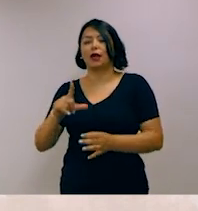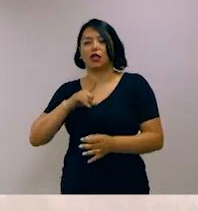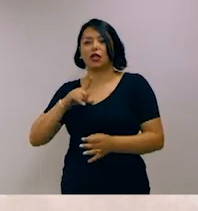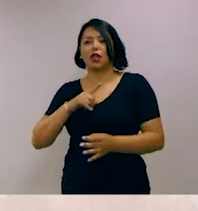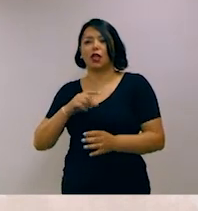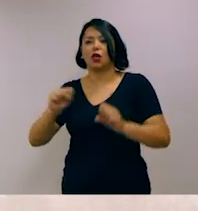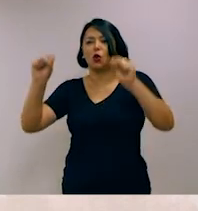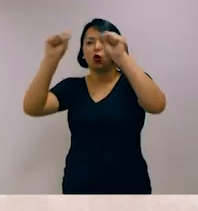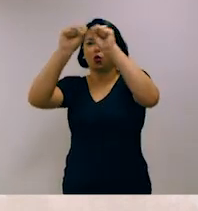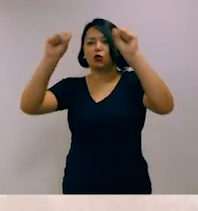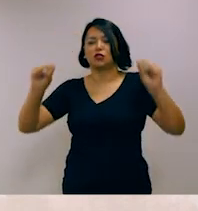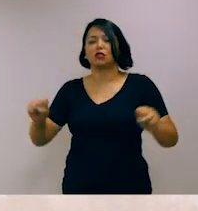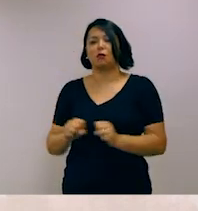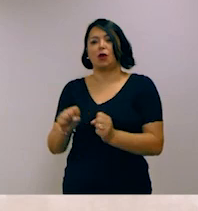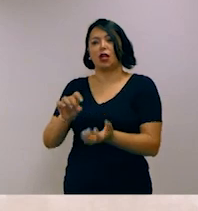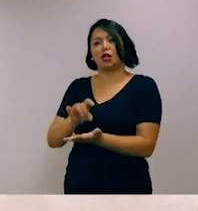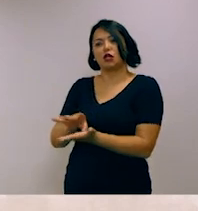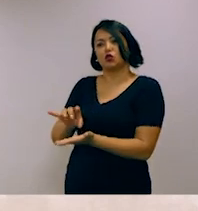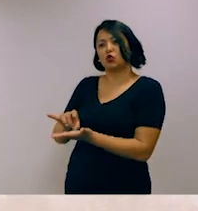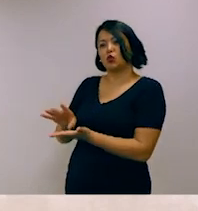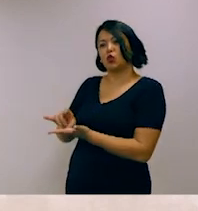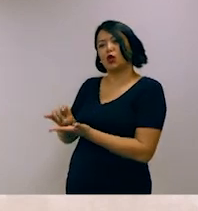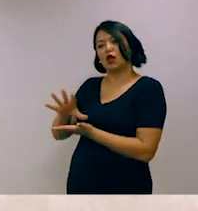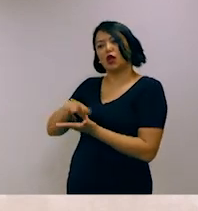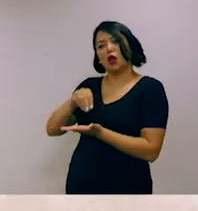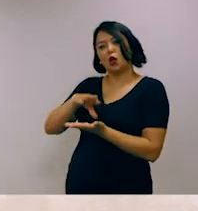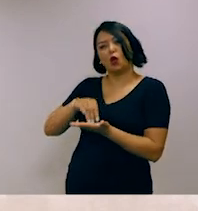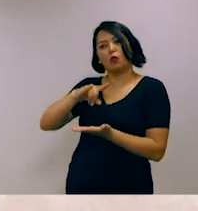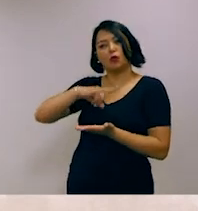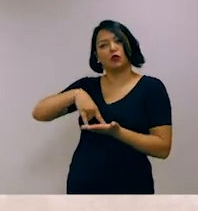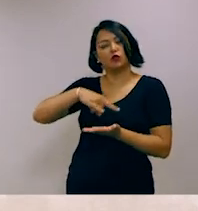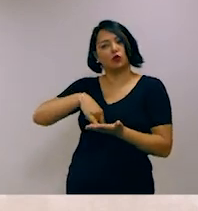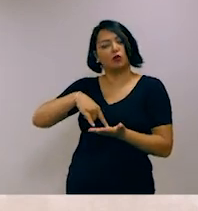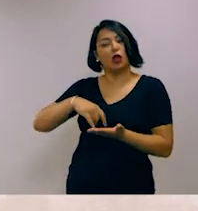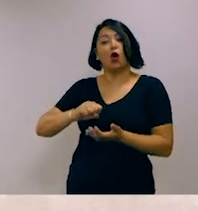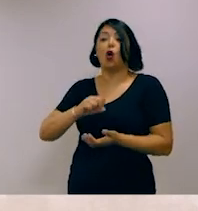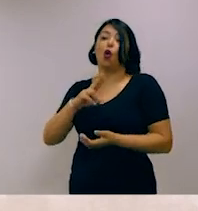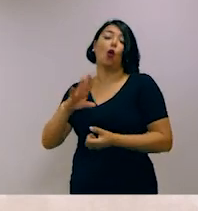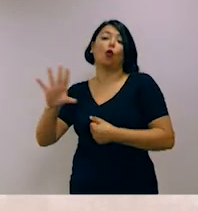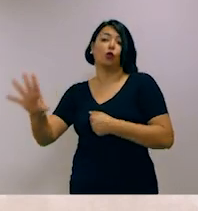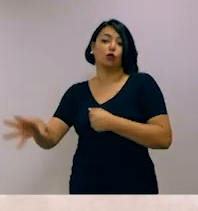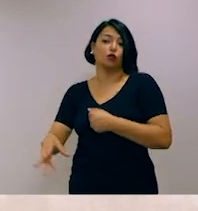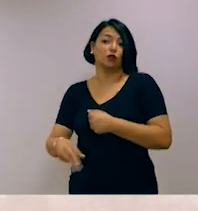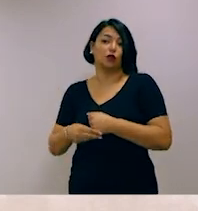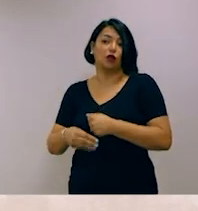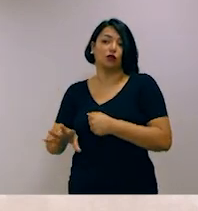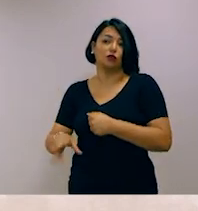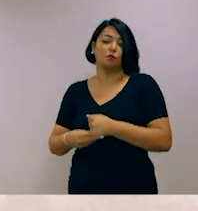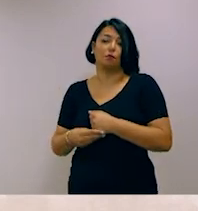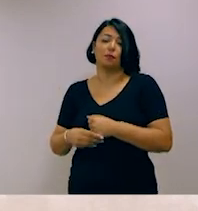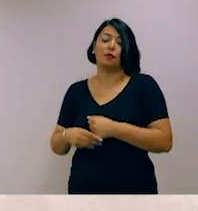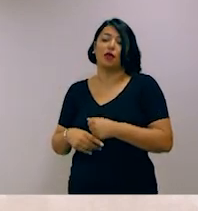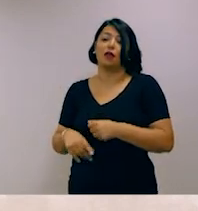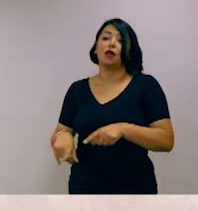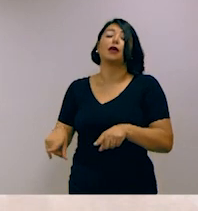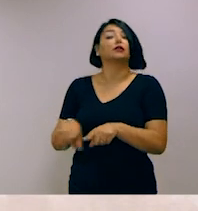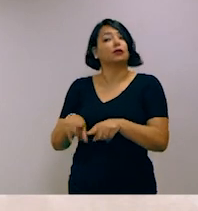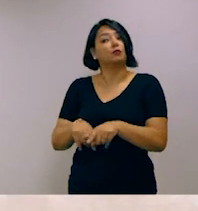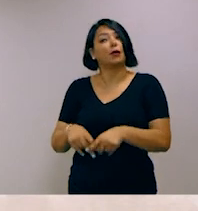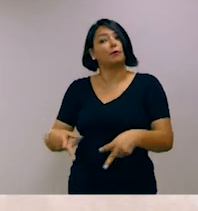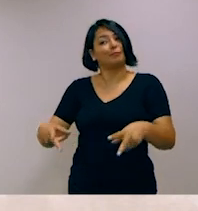an error. And we also noticed that the inclusion of the annexes, they were